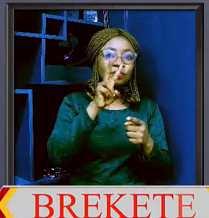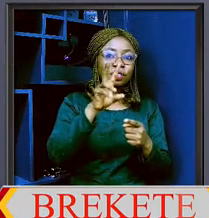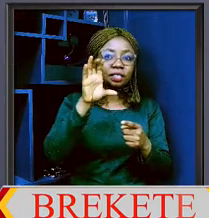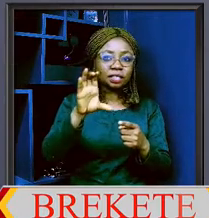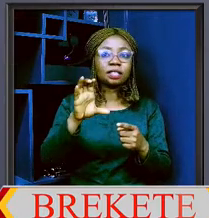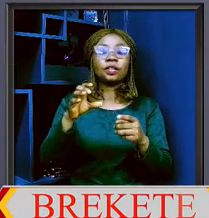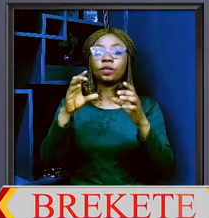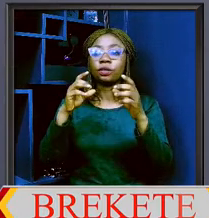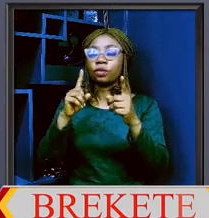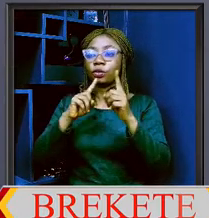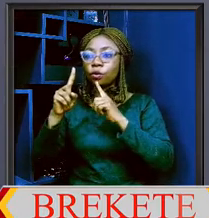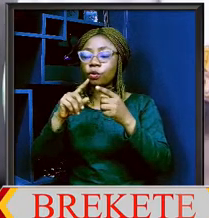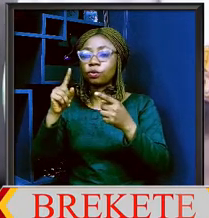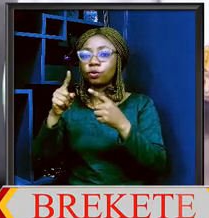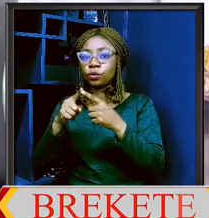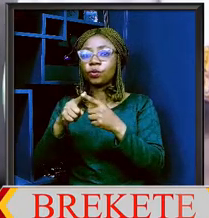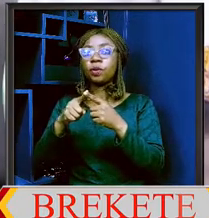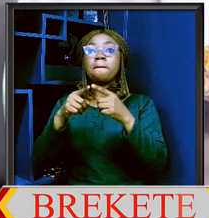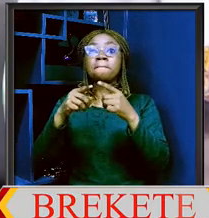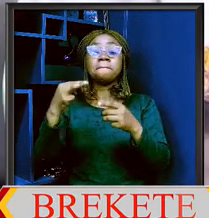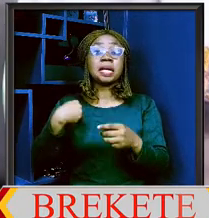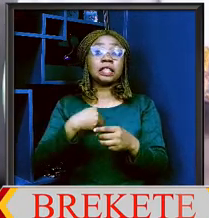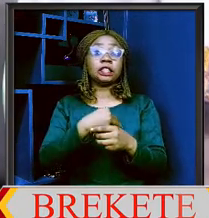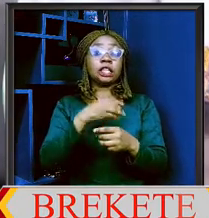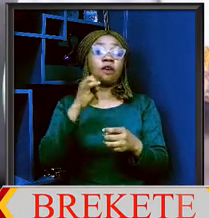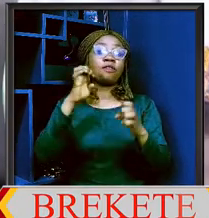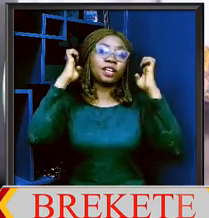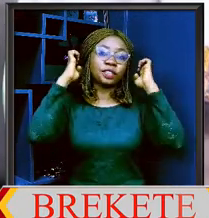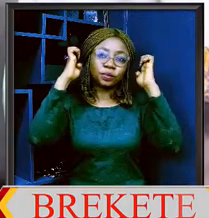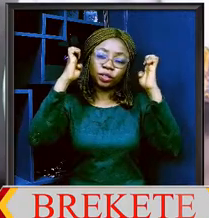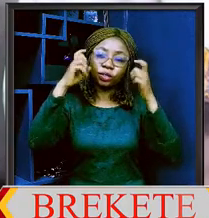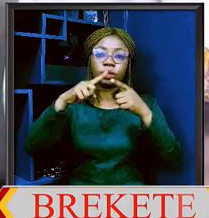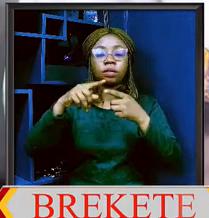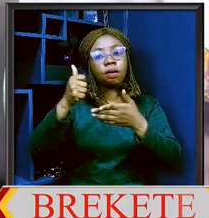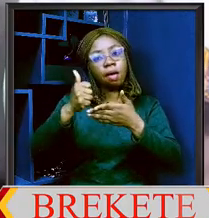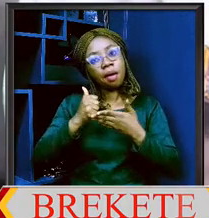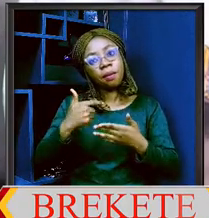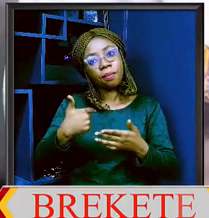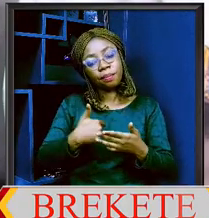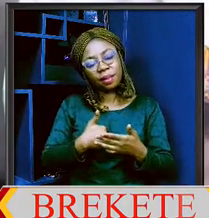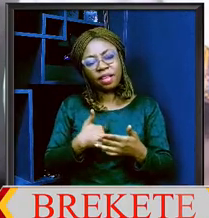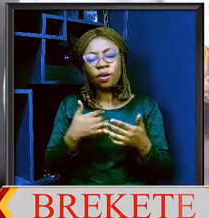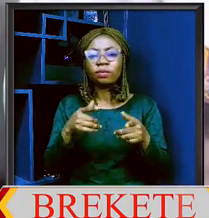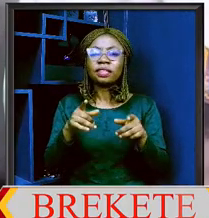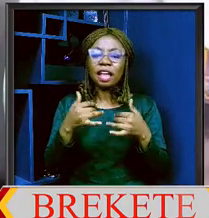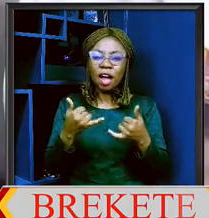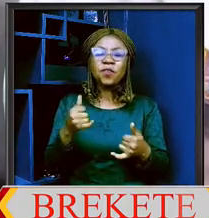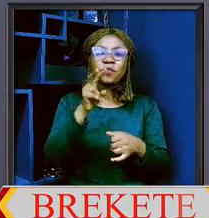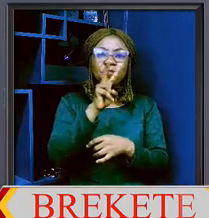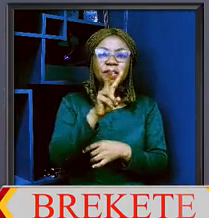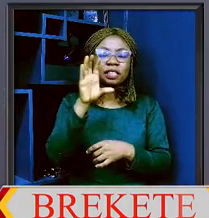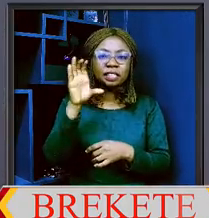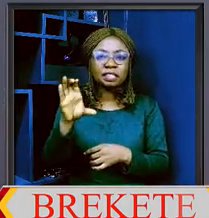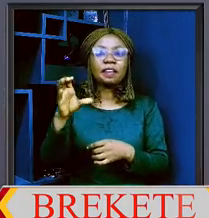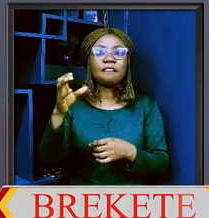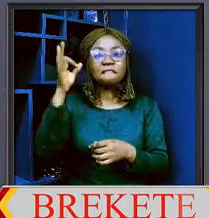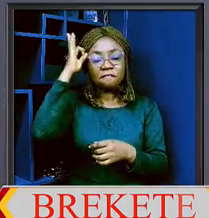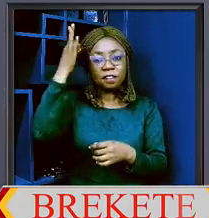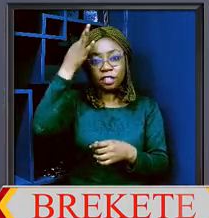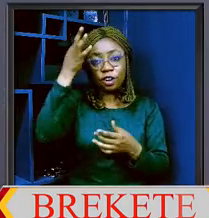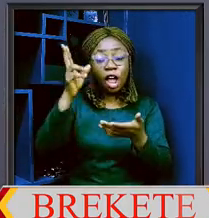to the minister of information education make you help me then Vice Chancellor Federal